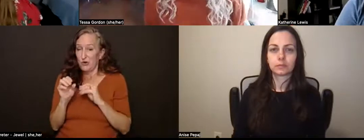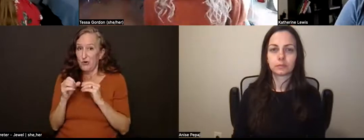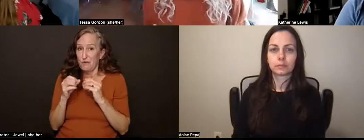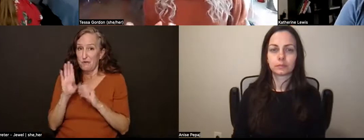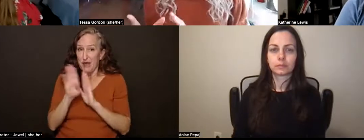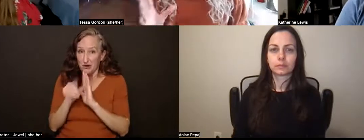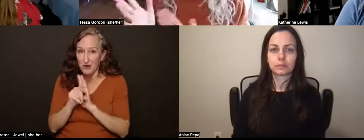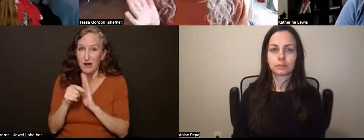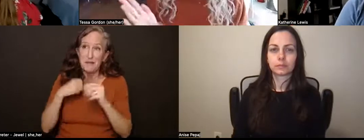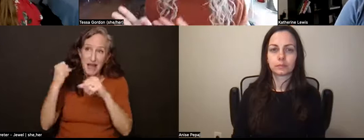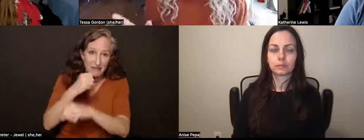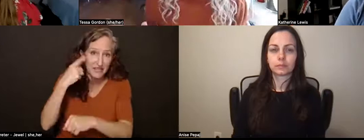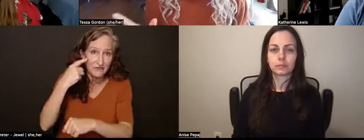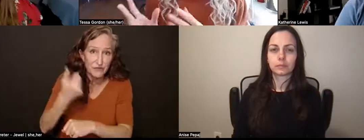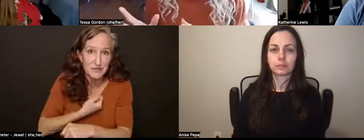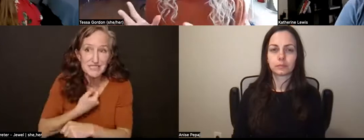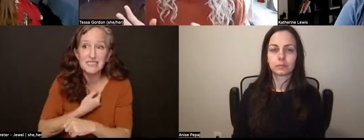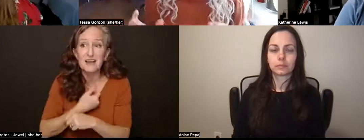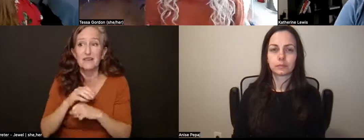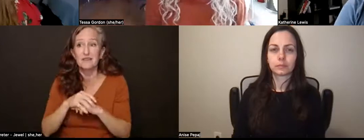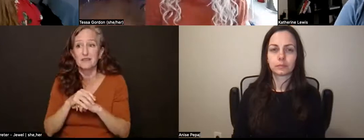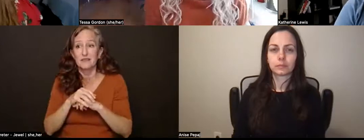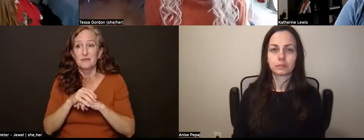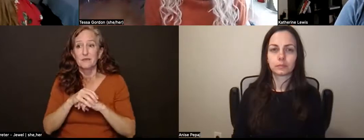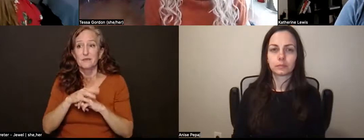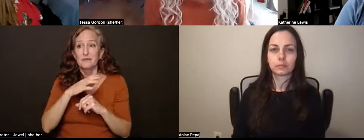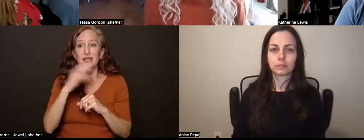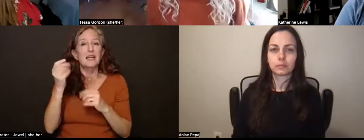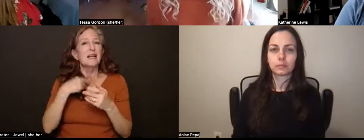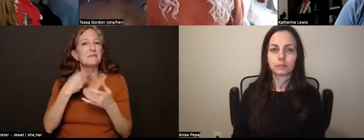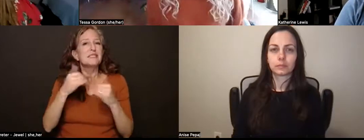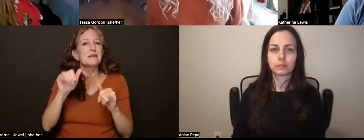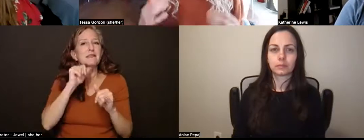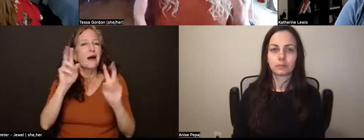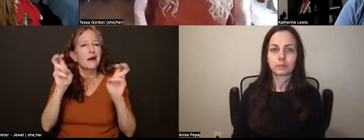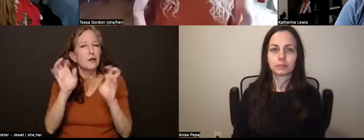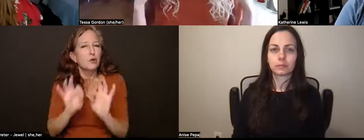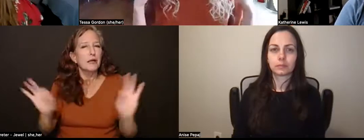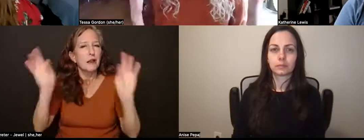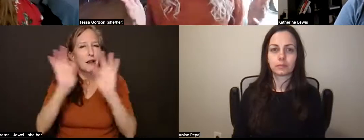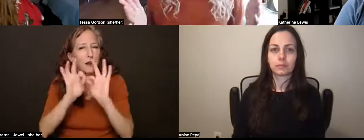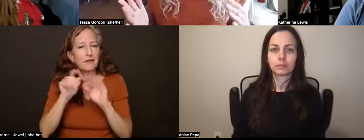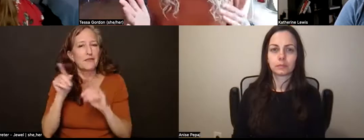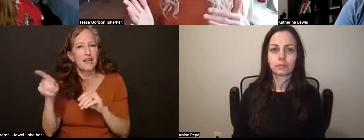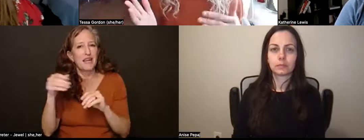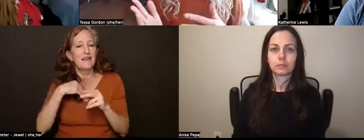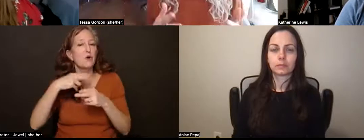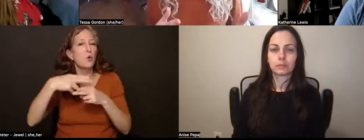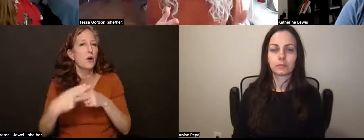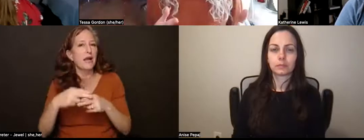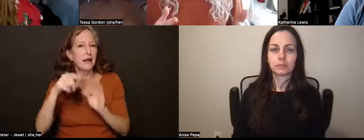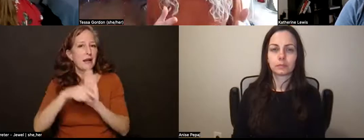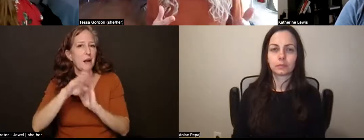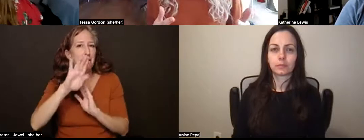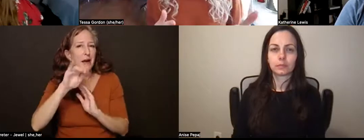And weight stigma even shows up on this side where it's still not critical enough, right? Like, because they still have this weight bias where it's weight